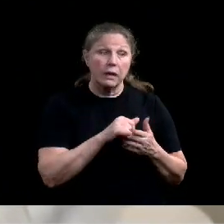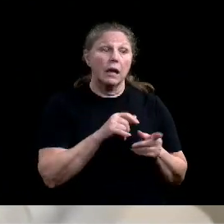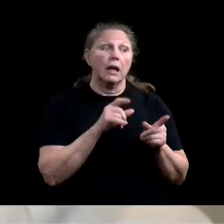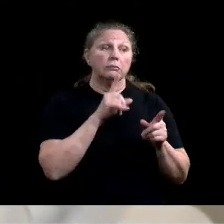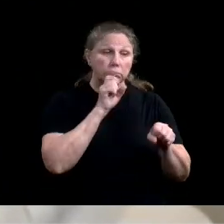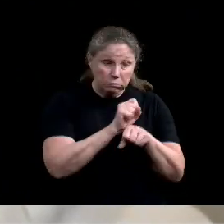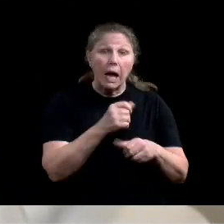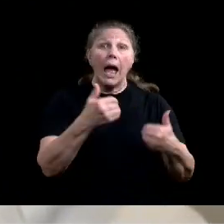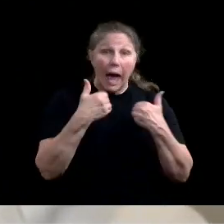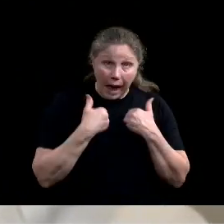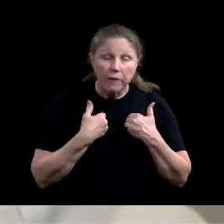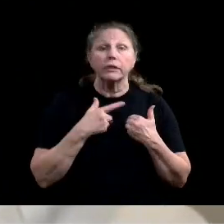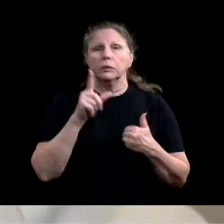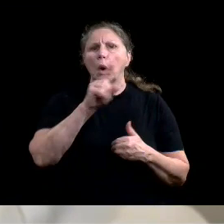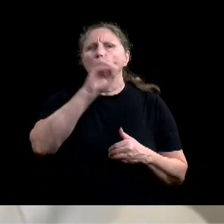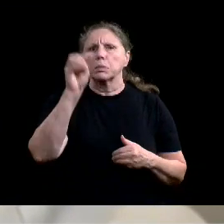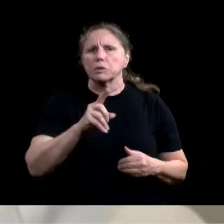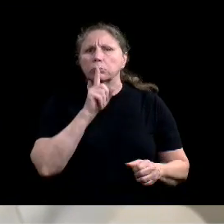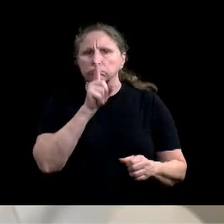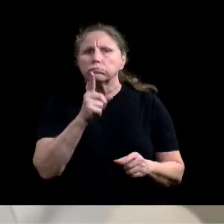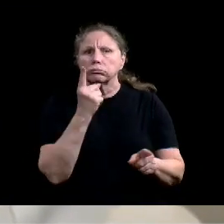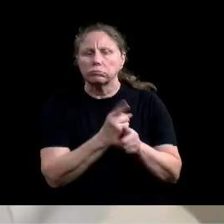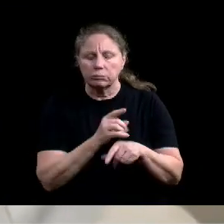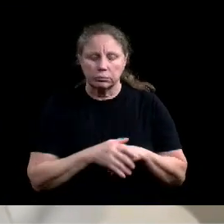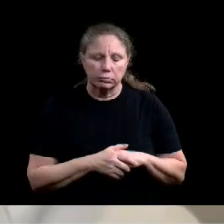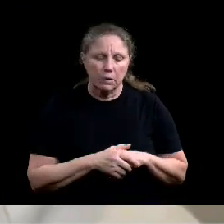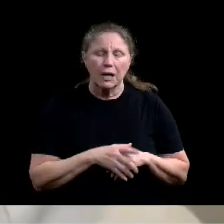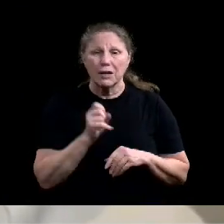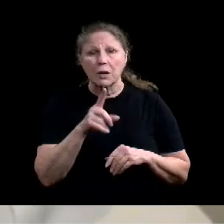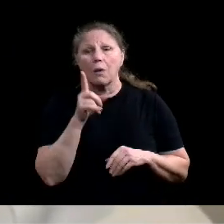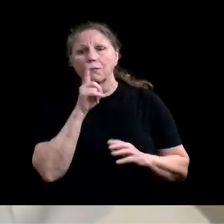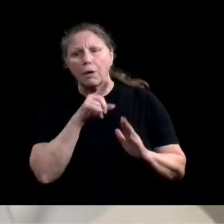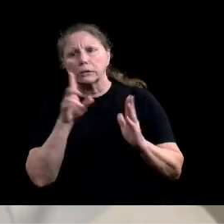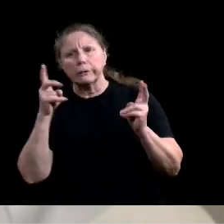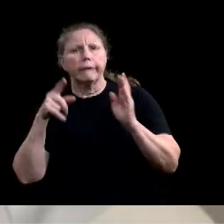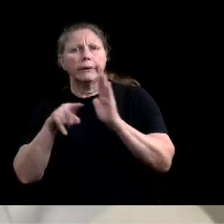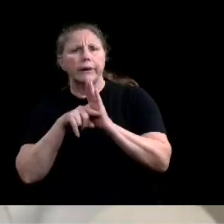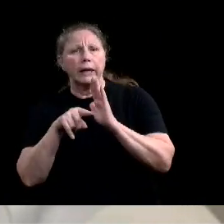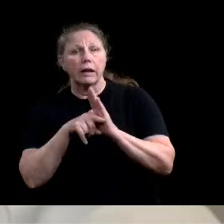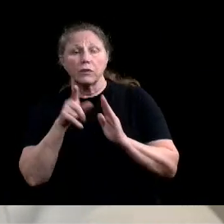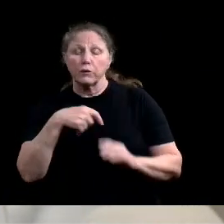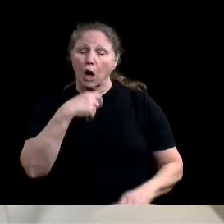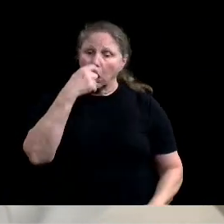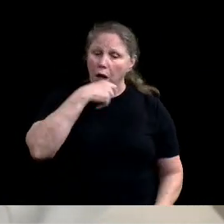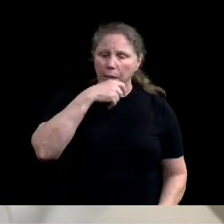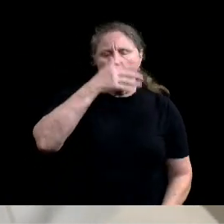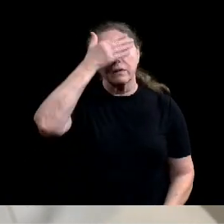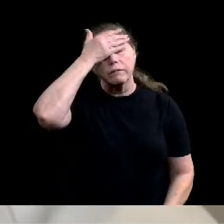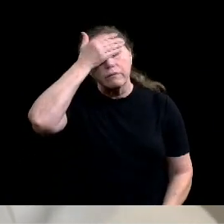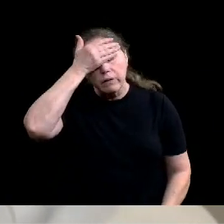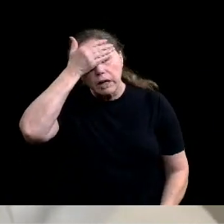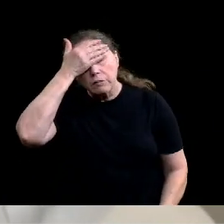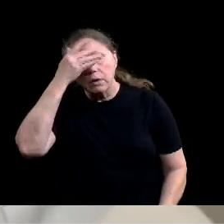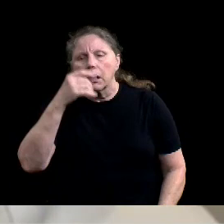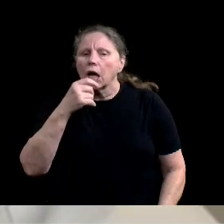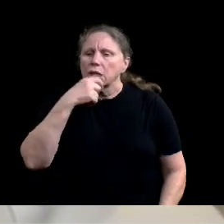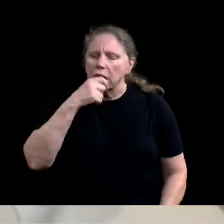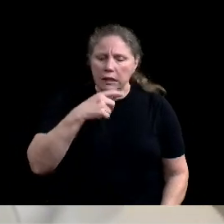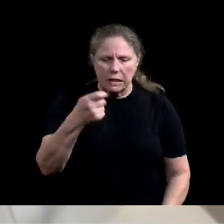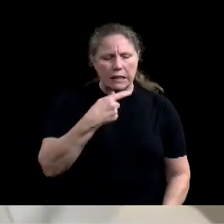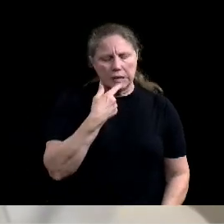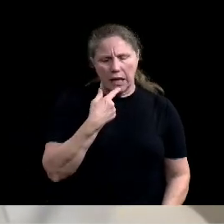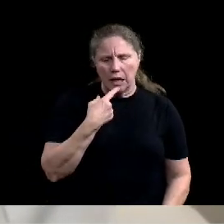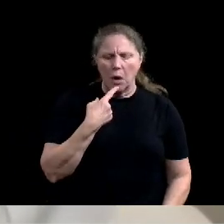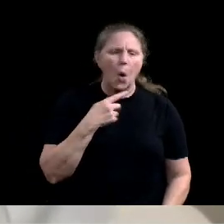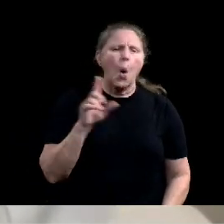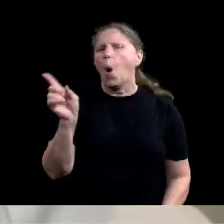a clinic and having a fever and getting a test, and the test comes back positive. Well, you can hang your hat